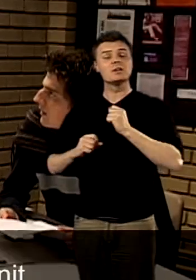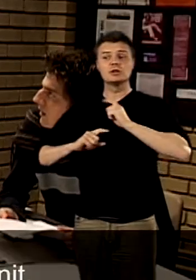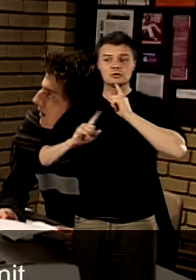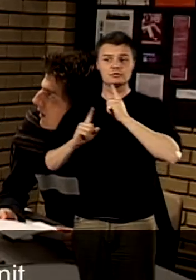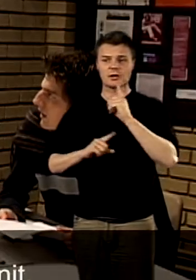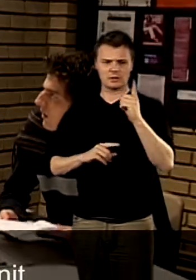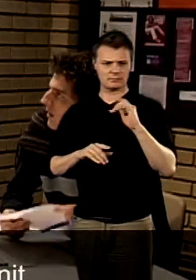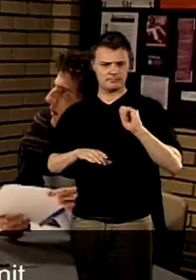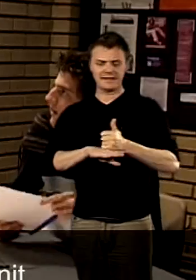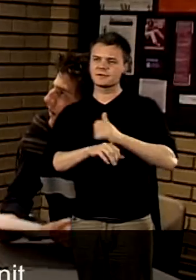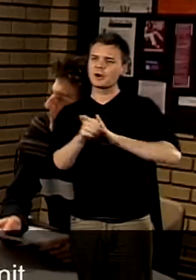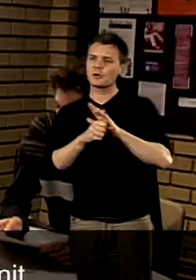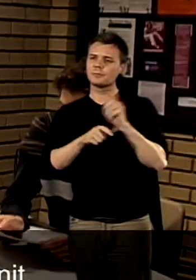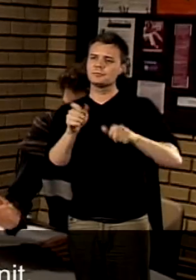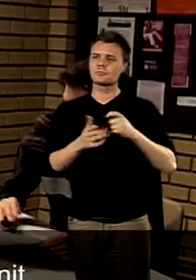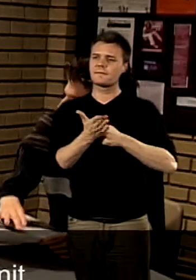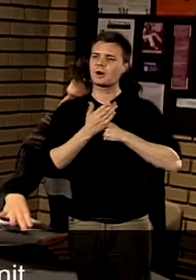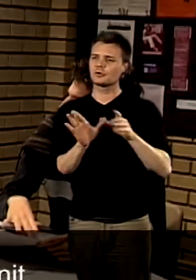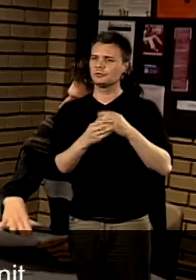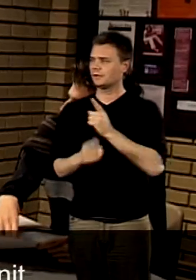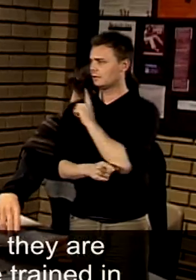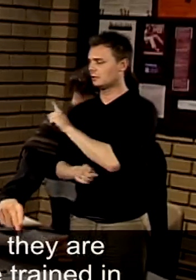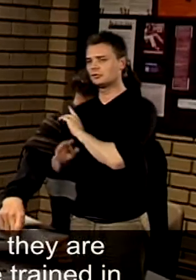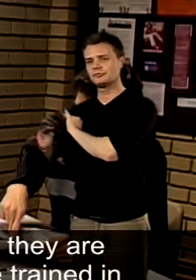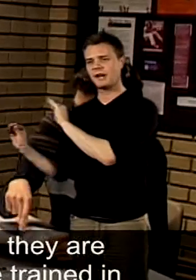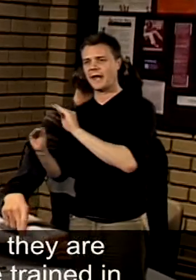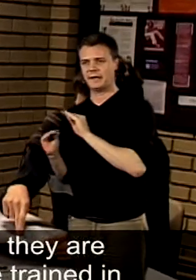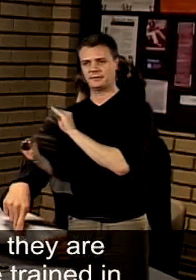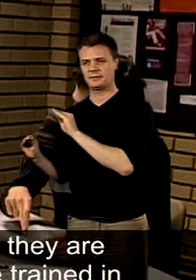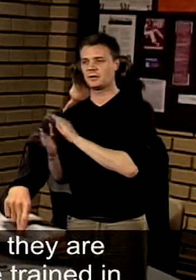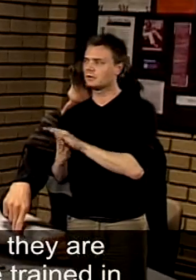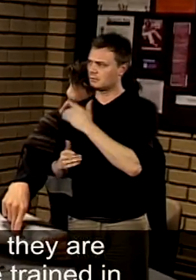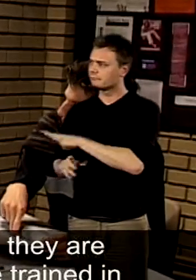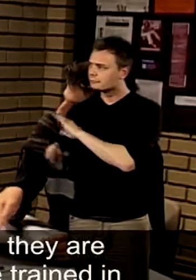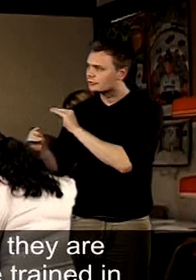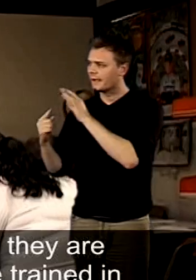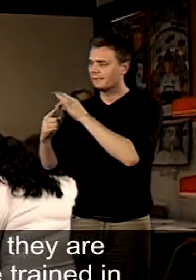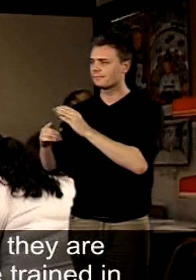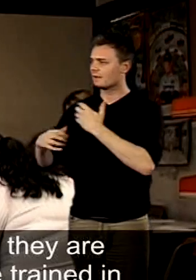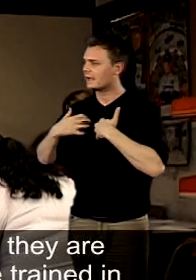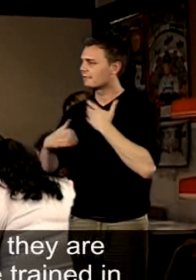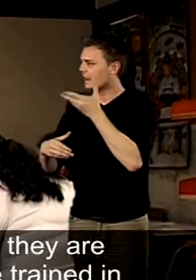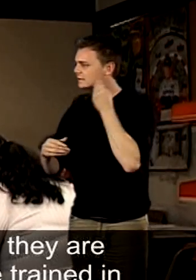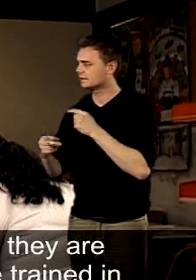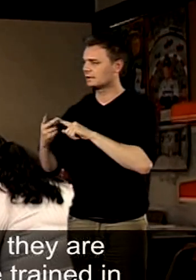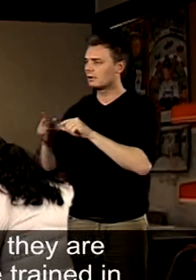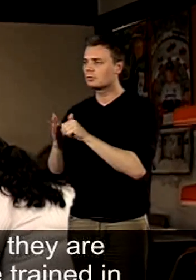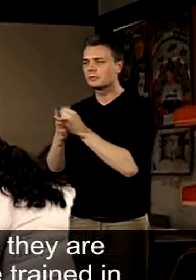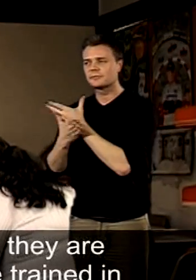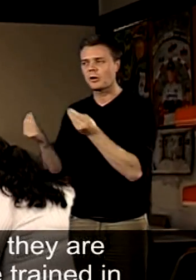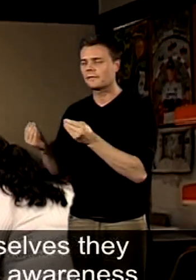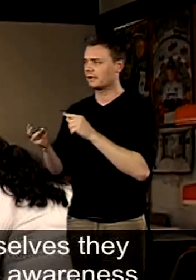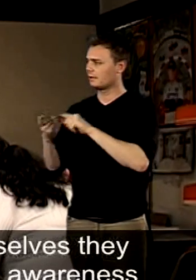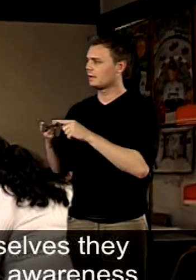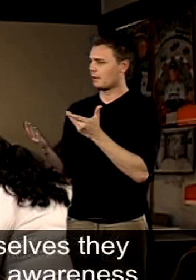tutor who is based at a local pupil referral unit. They are trained in active listening, they are trained in problem solving, they are